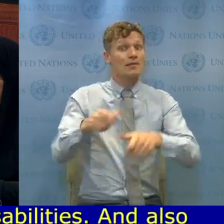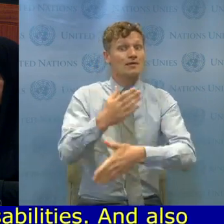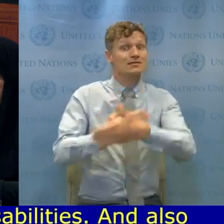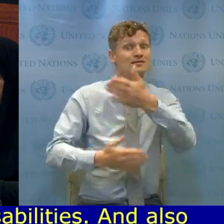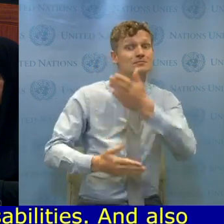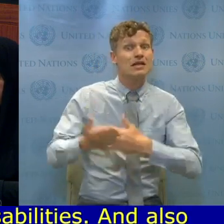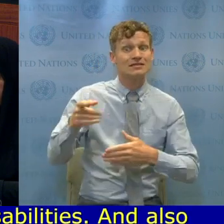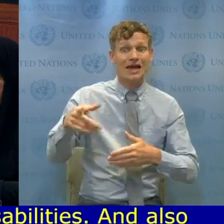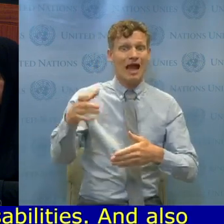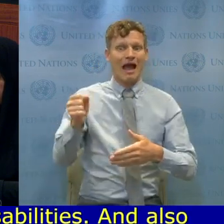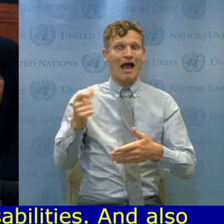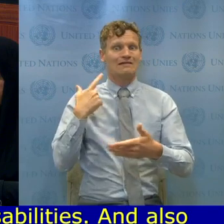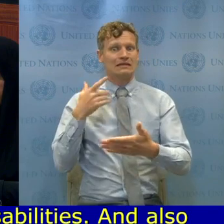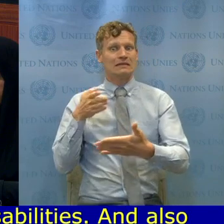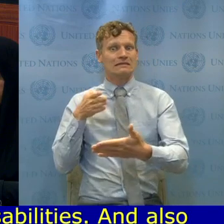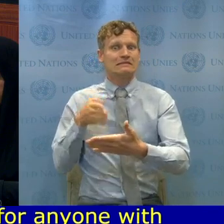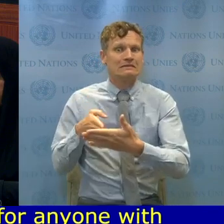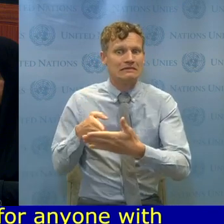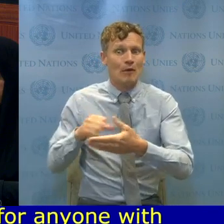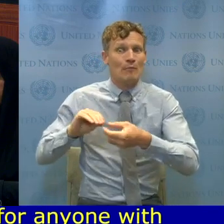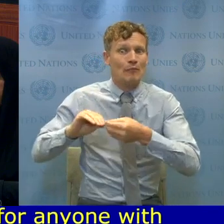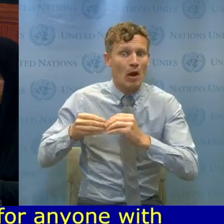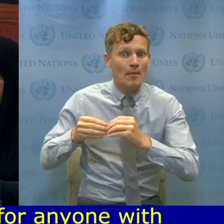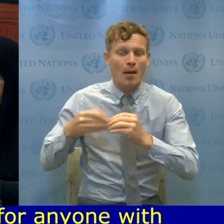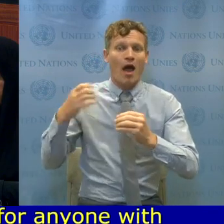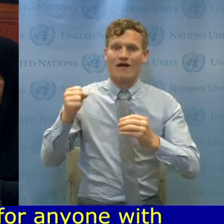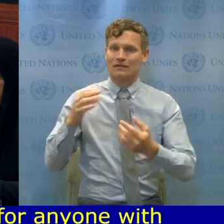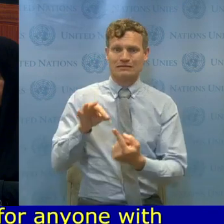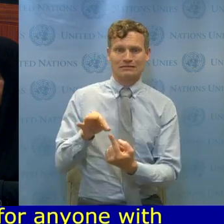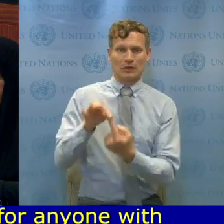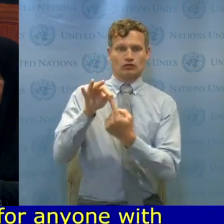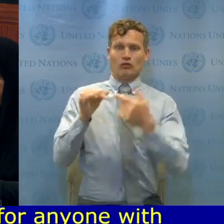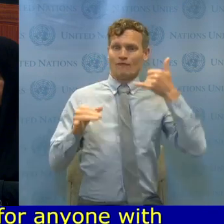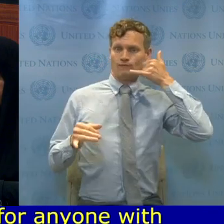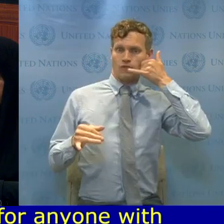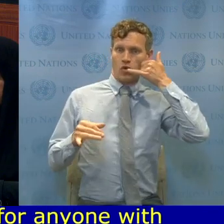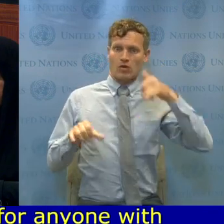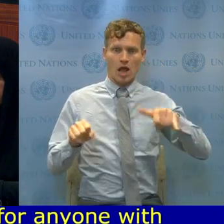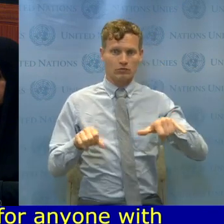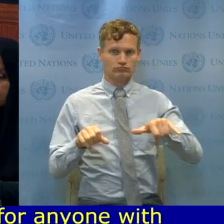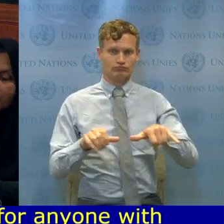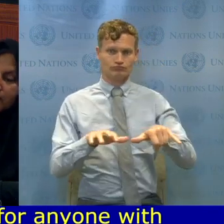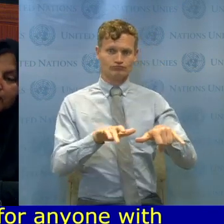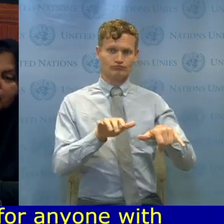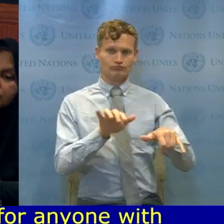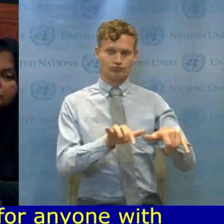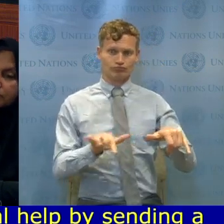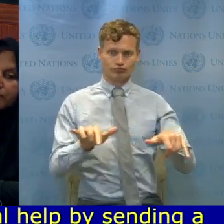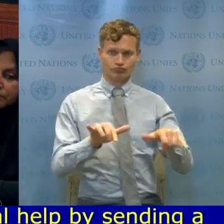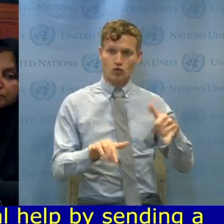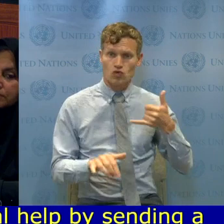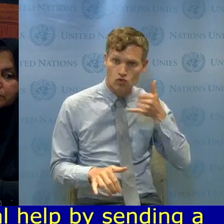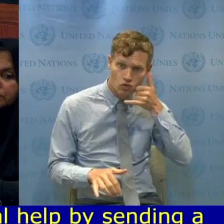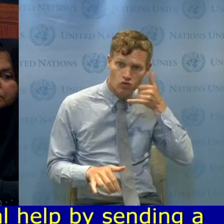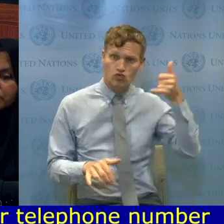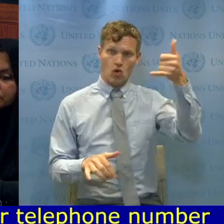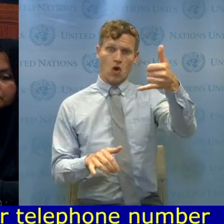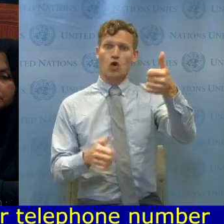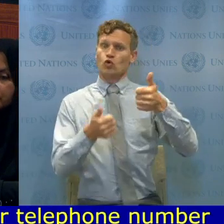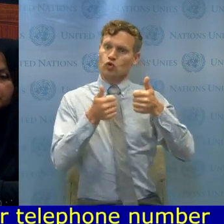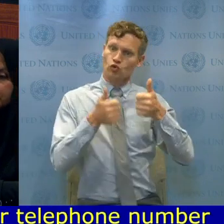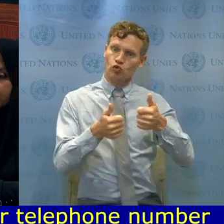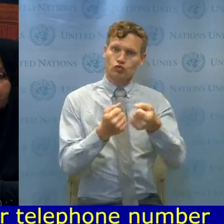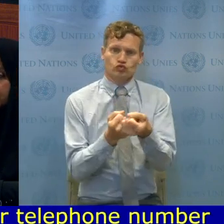to a particular telephone number to get the right support. Through these policies and programs, we work to ensure that we